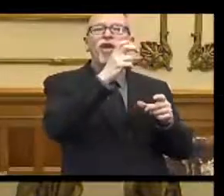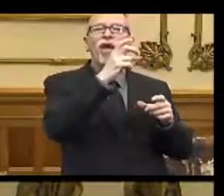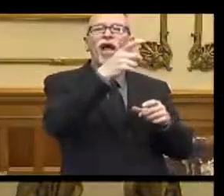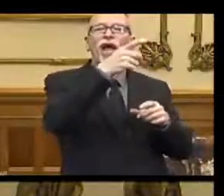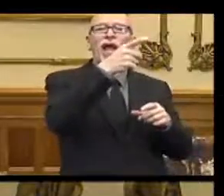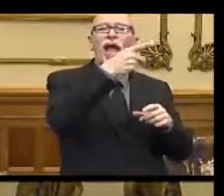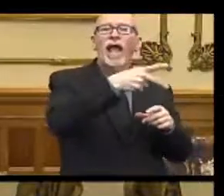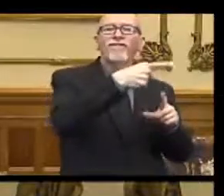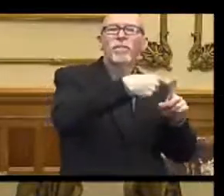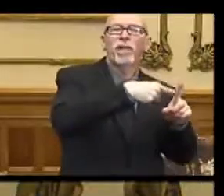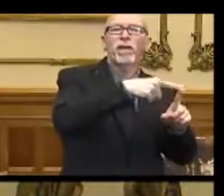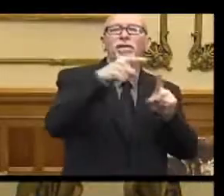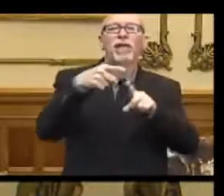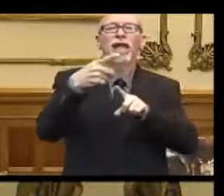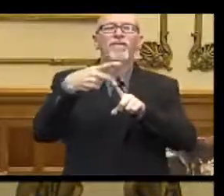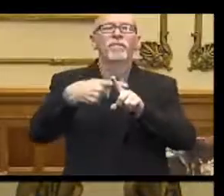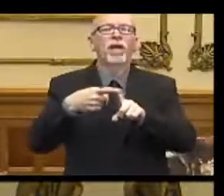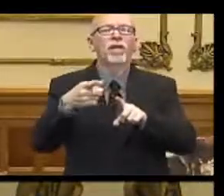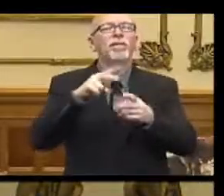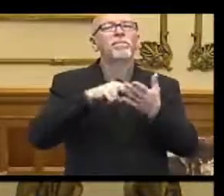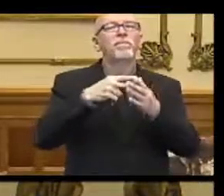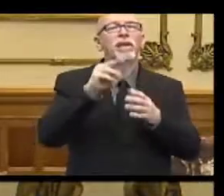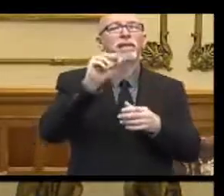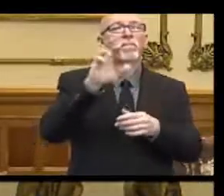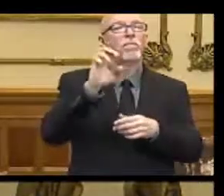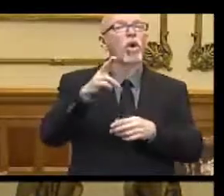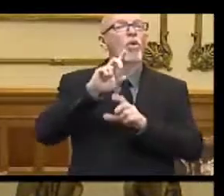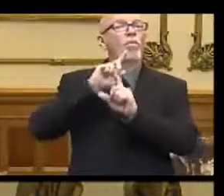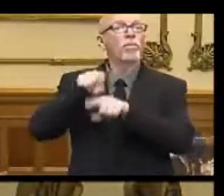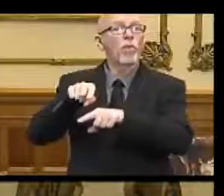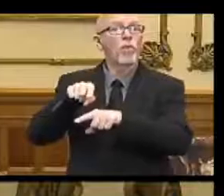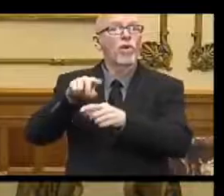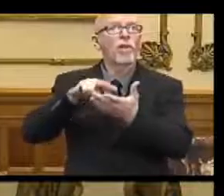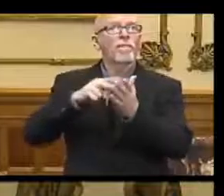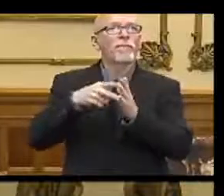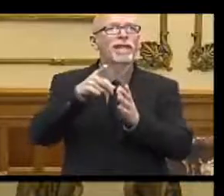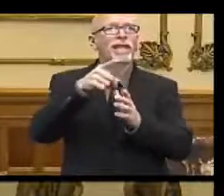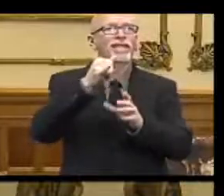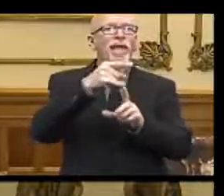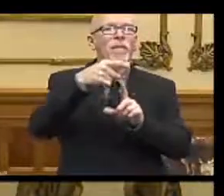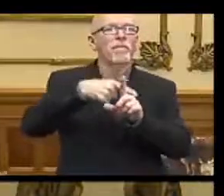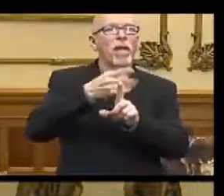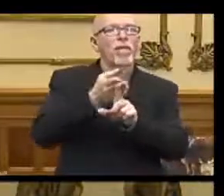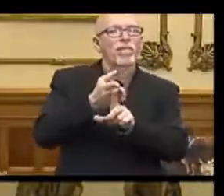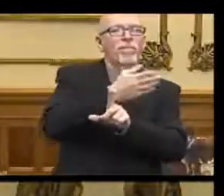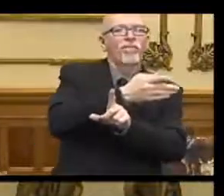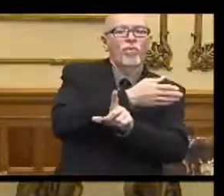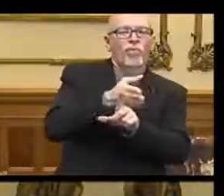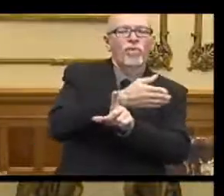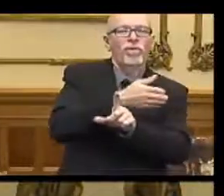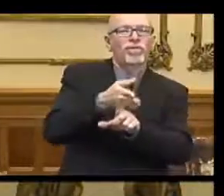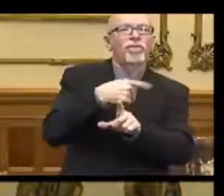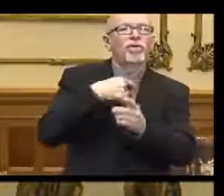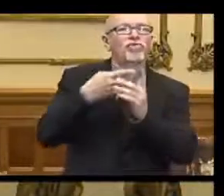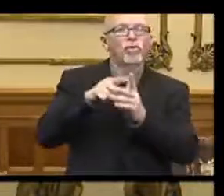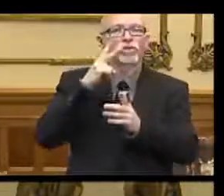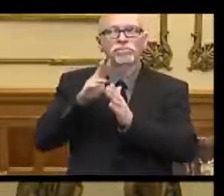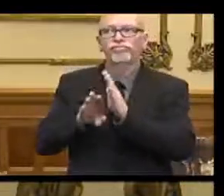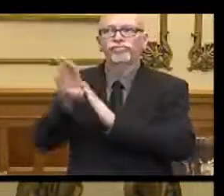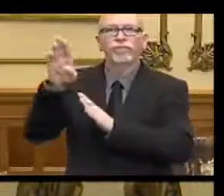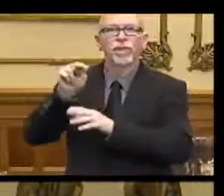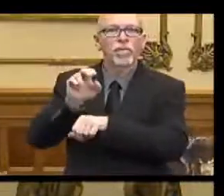month. So for March, that week actually ended right before we started seeing a surge in